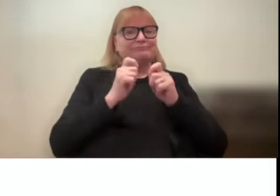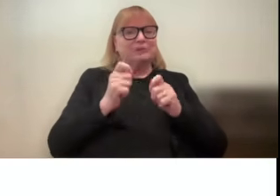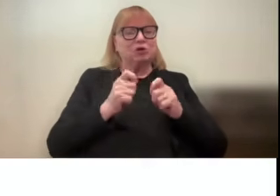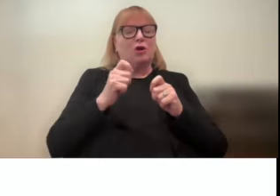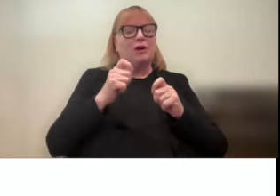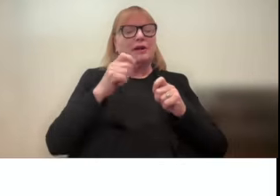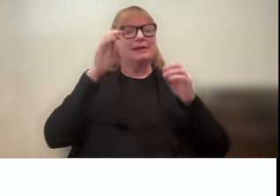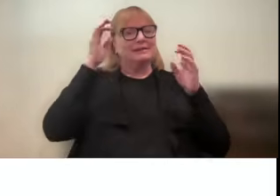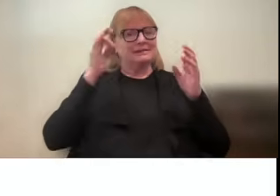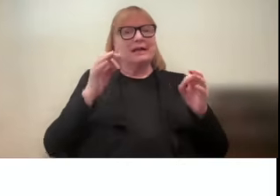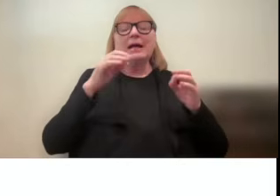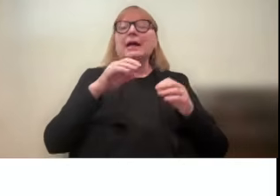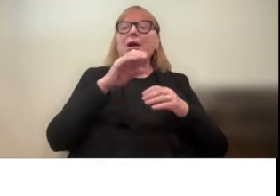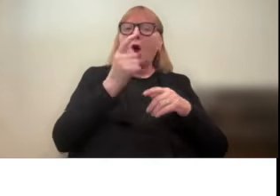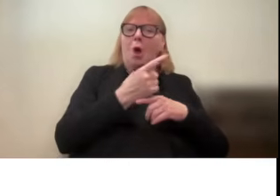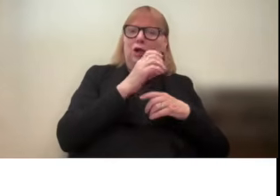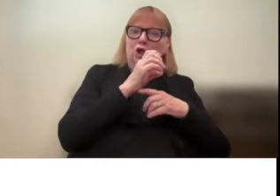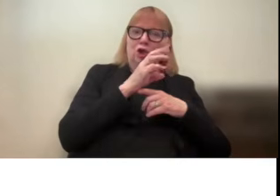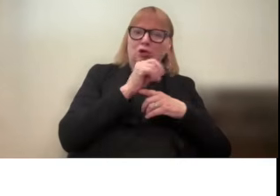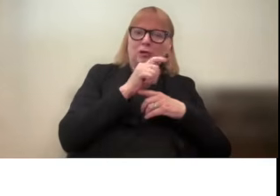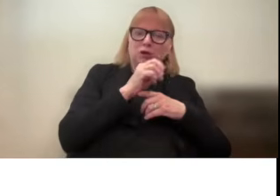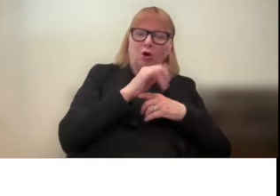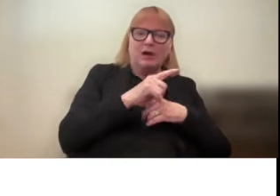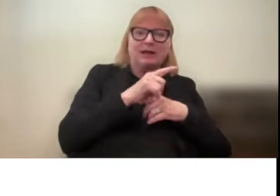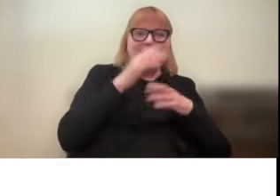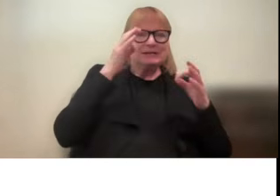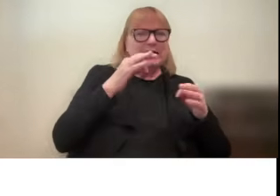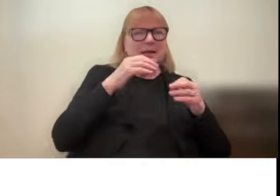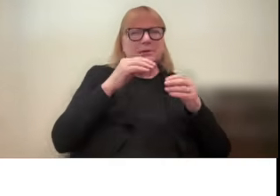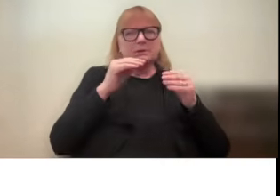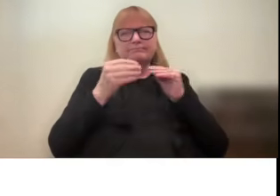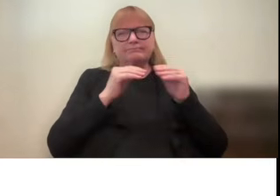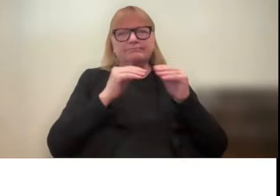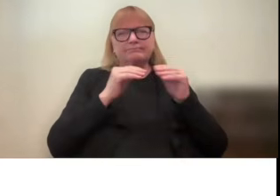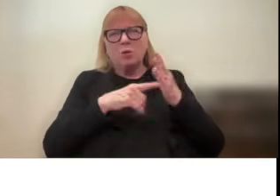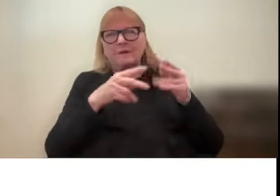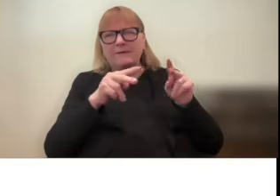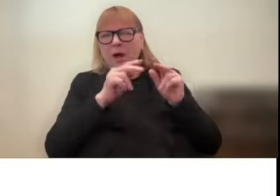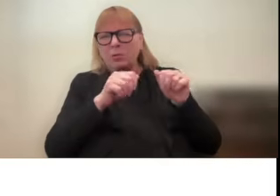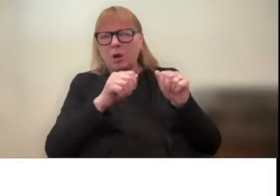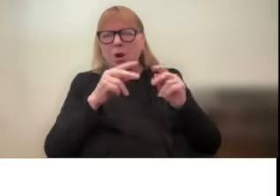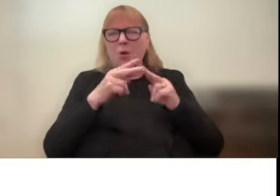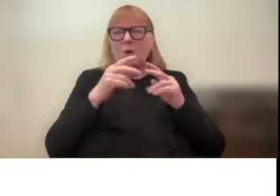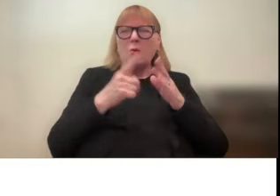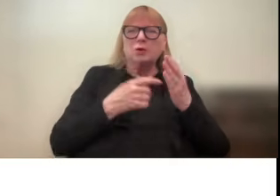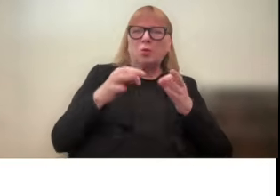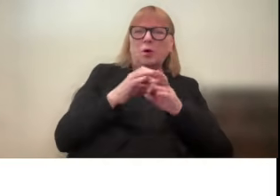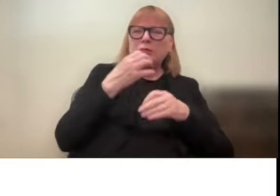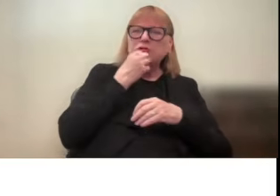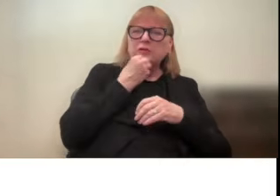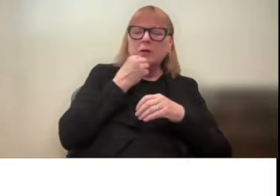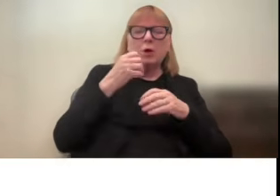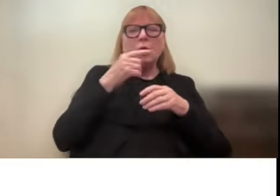been curatorial spaces that encode decisions about what's valuable and what's worth preserving, as well as whose